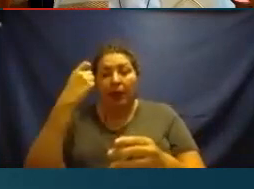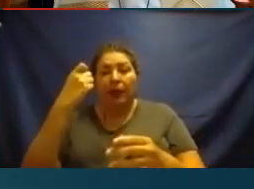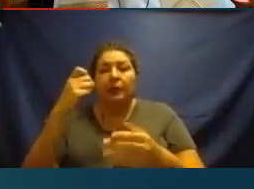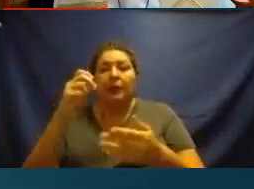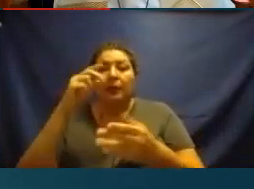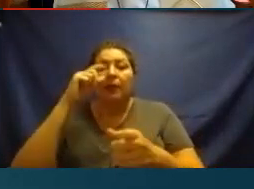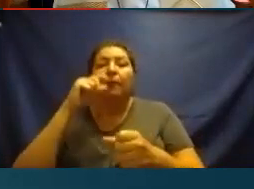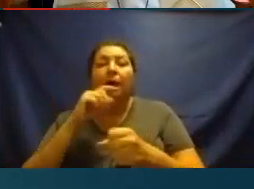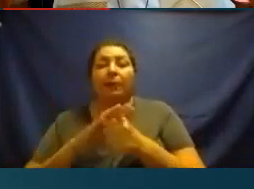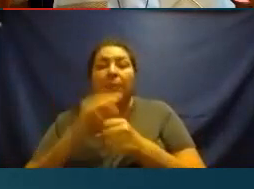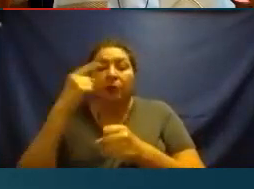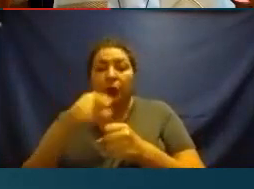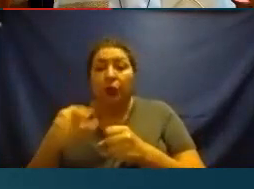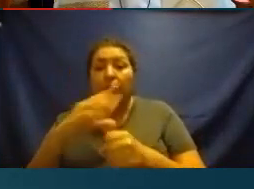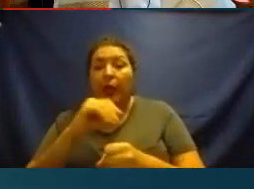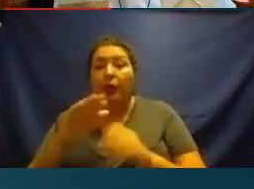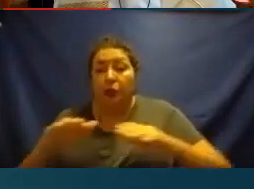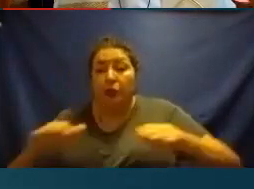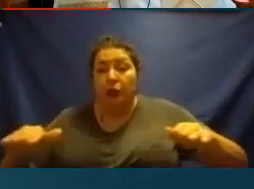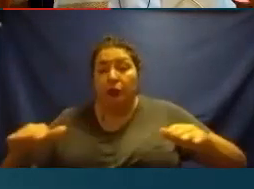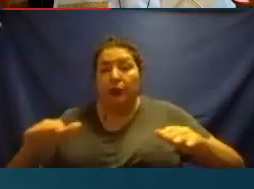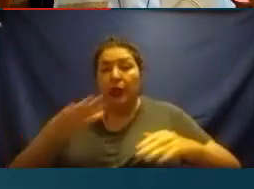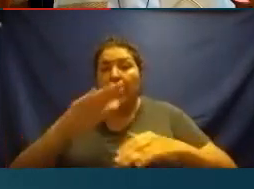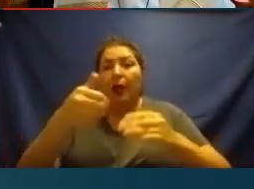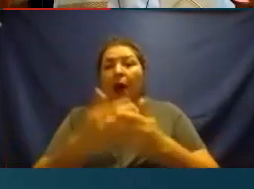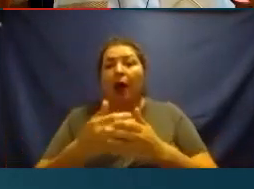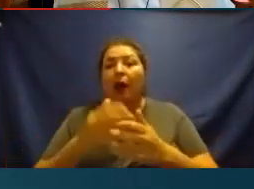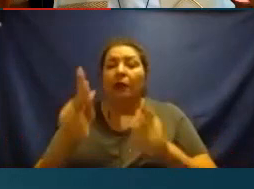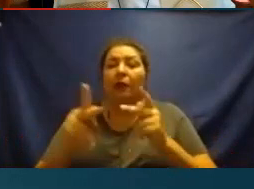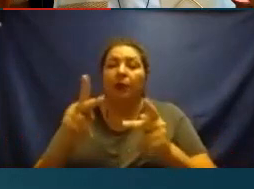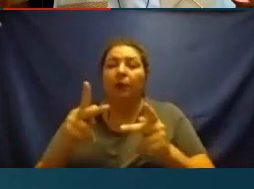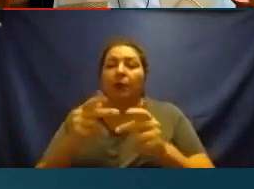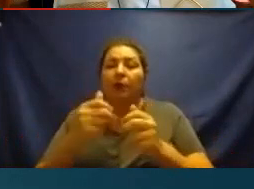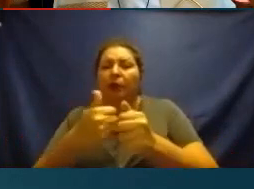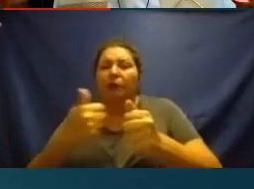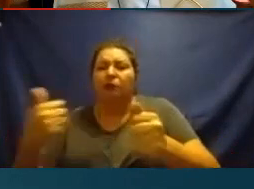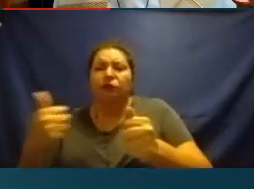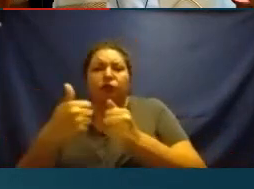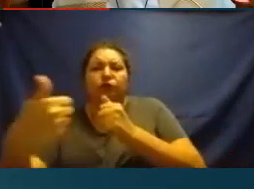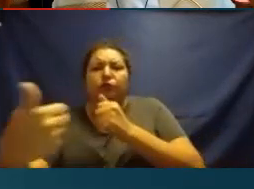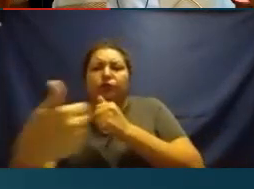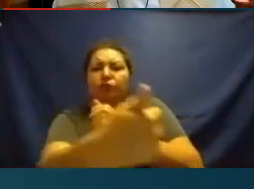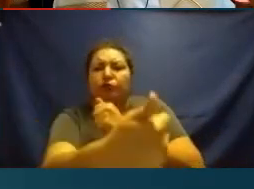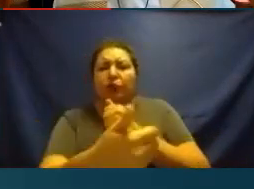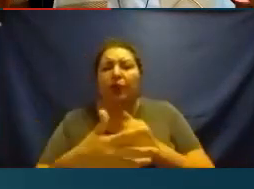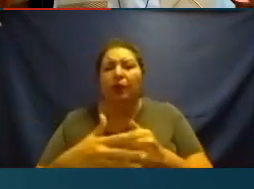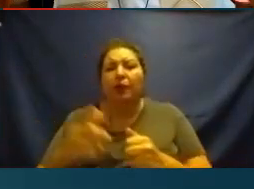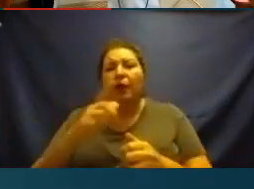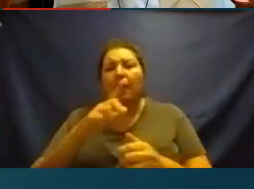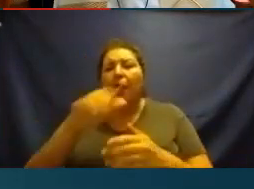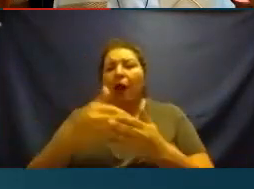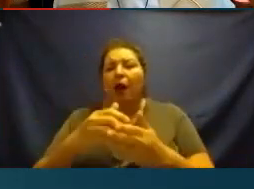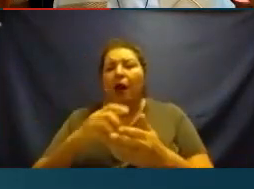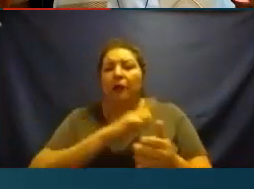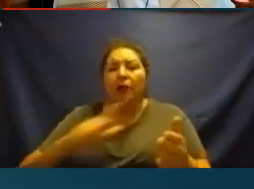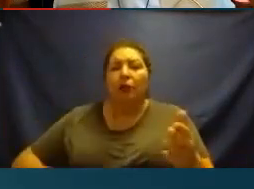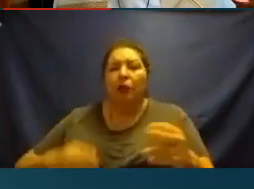you and for your children, and for all who are far off, everyone whom the Lord our God calls to